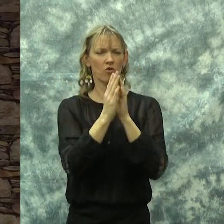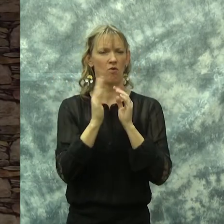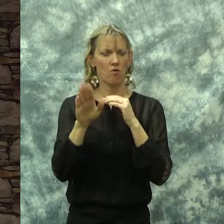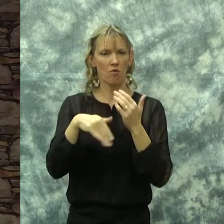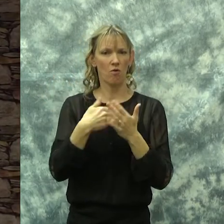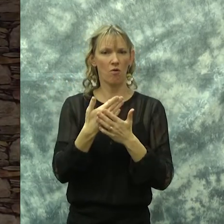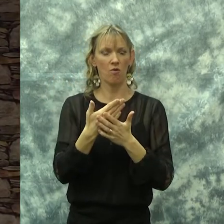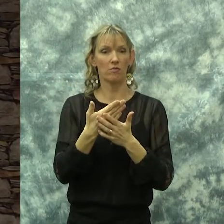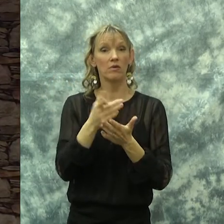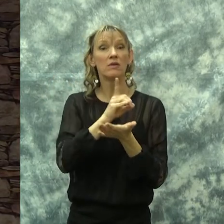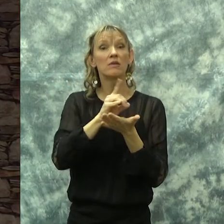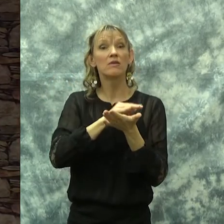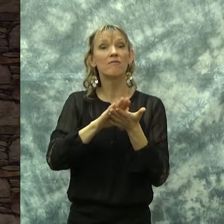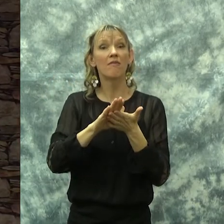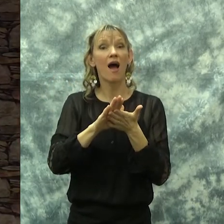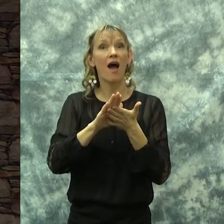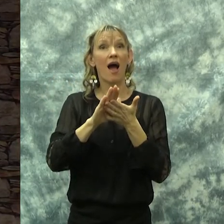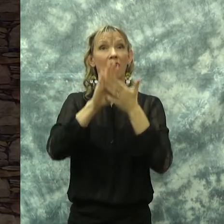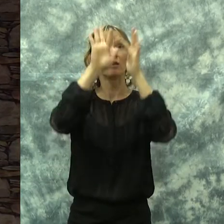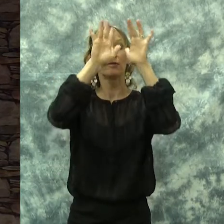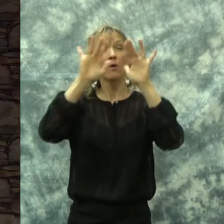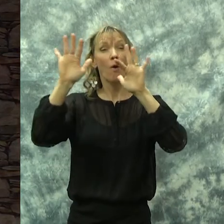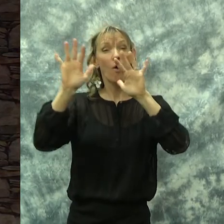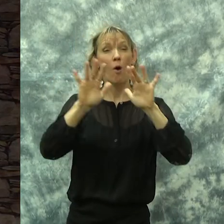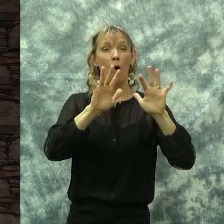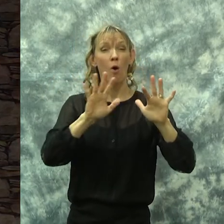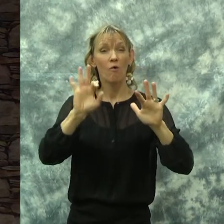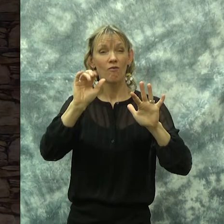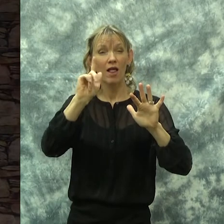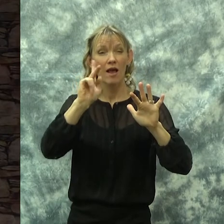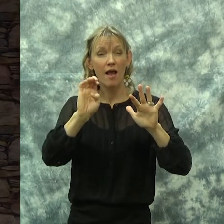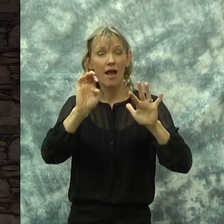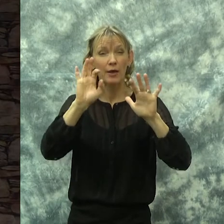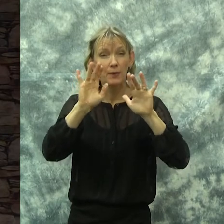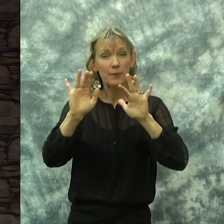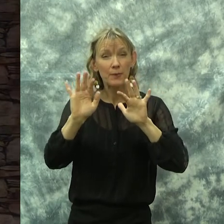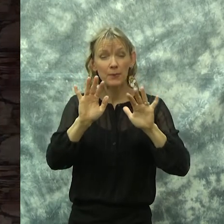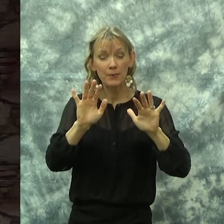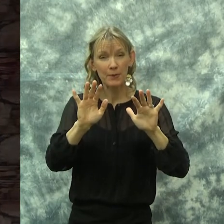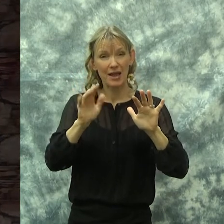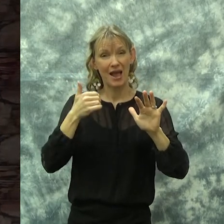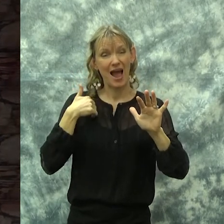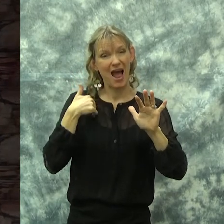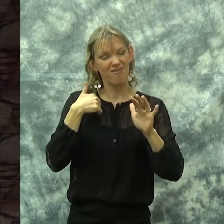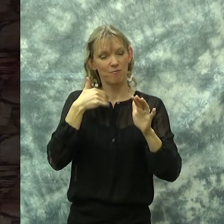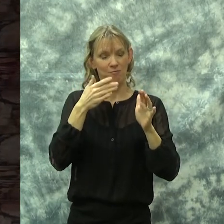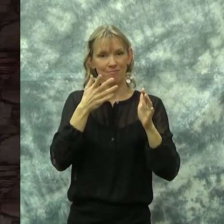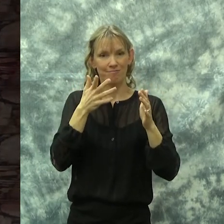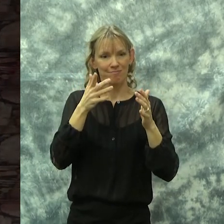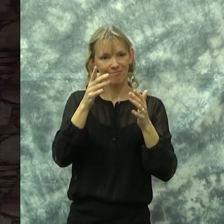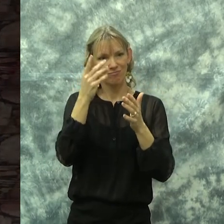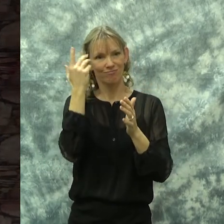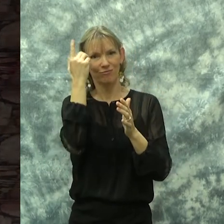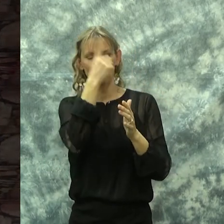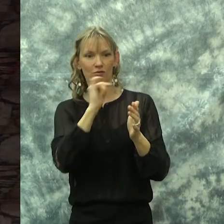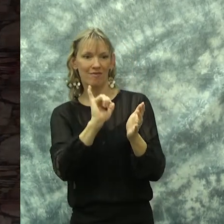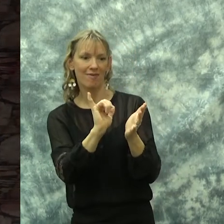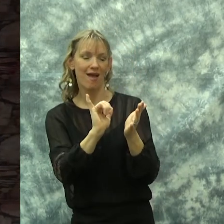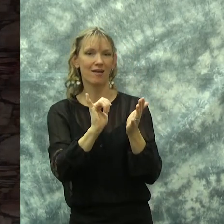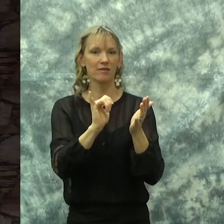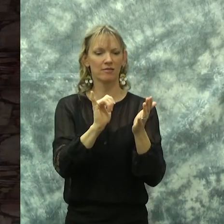And just like the divine pattern of the snowflake, there is a divine, unique pattern within each and every one of us